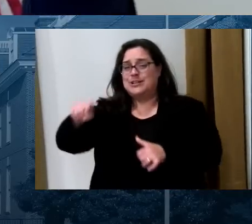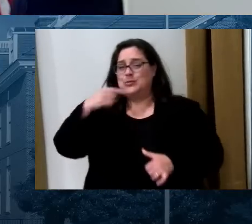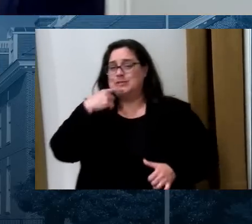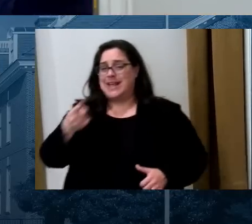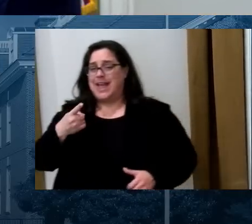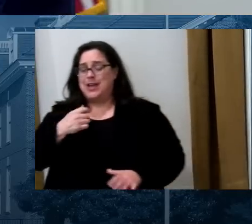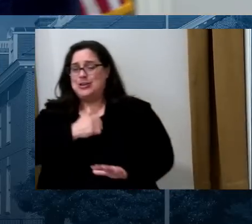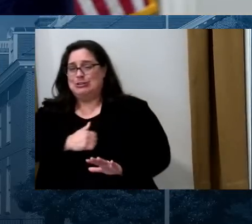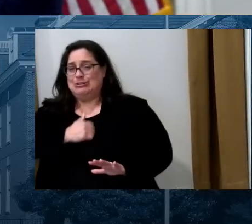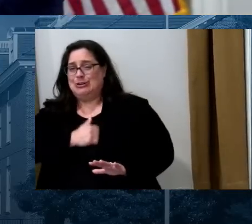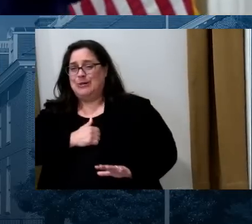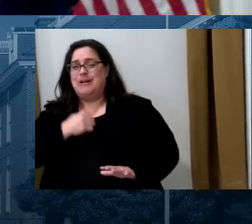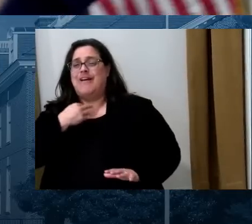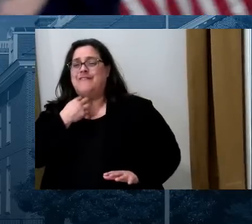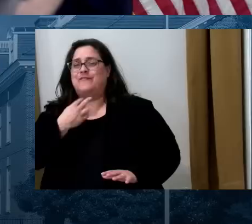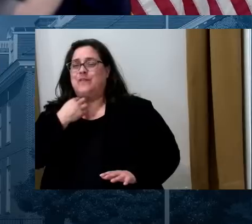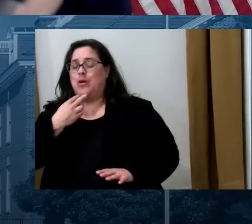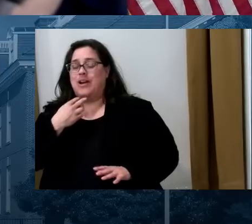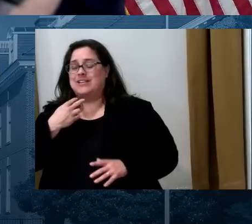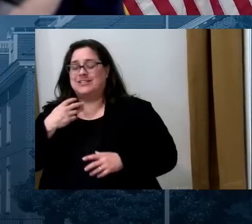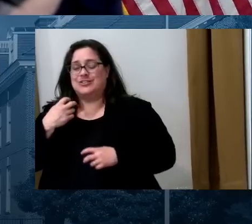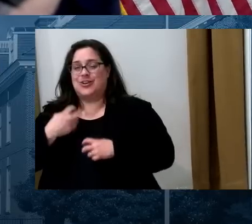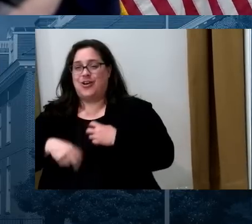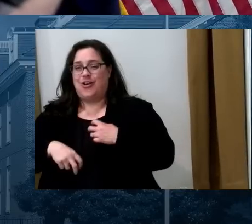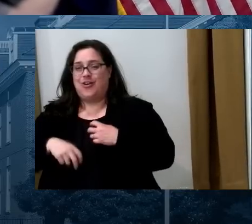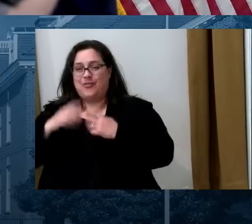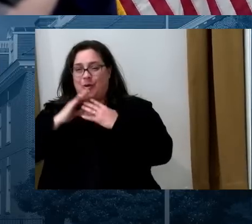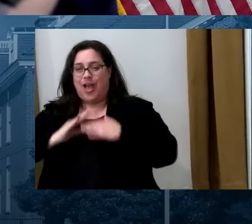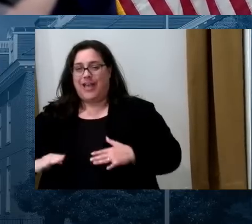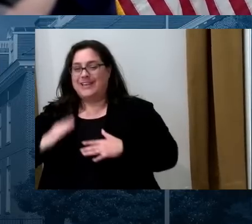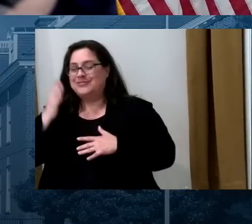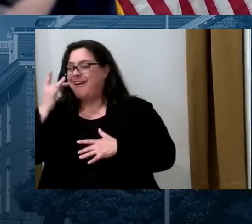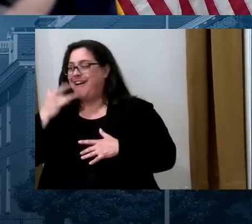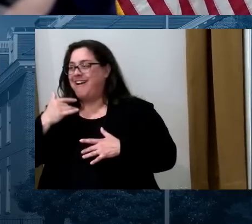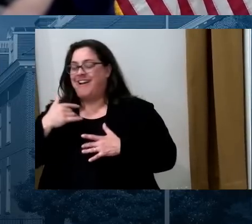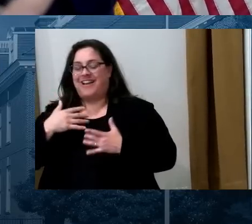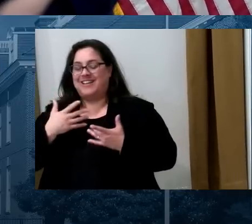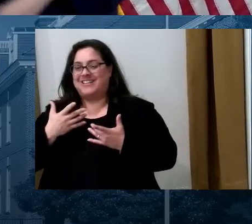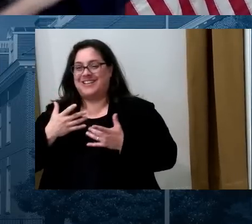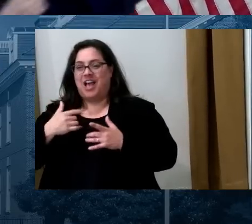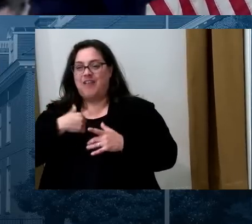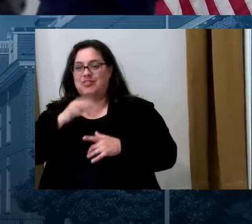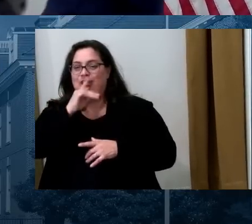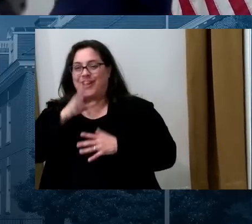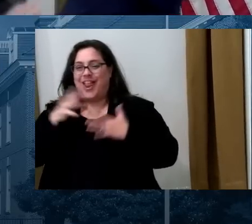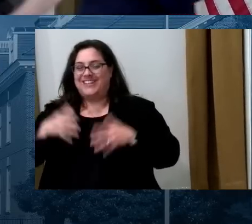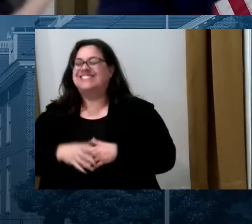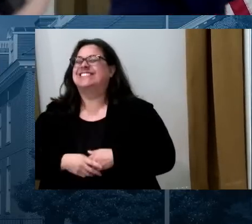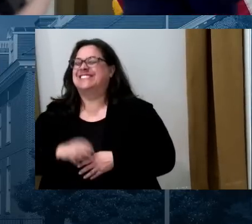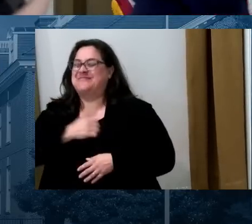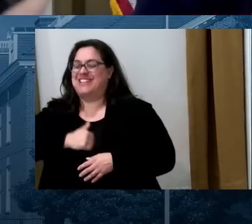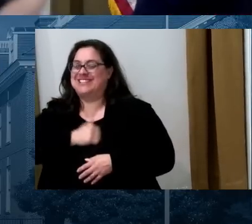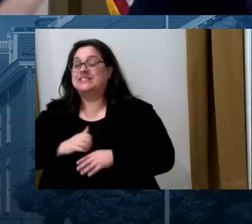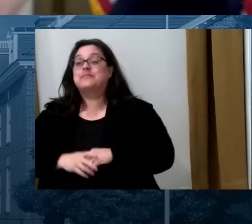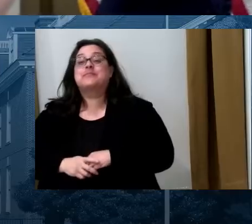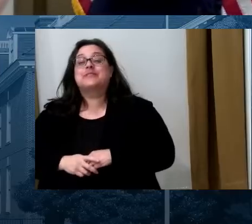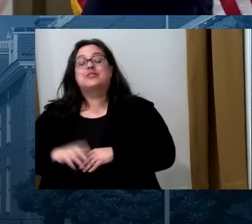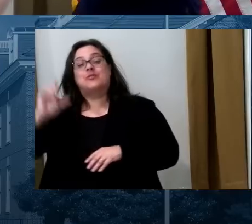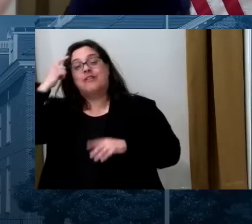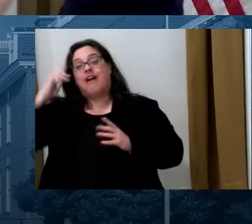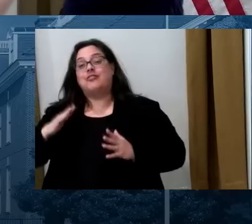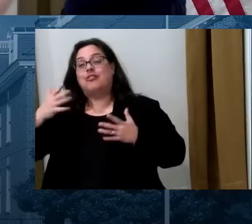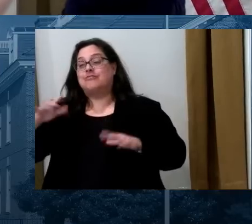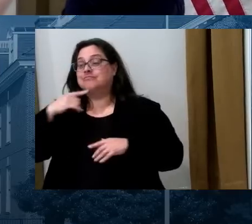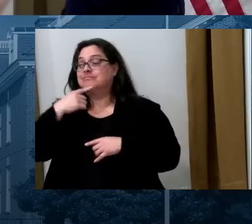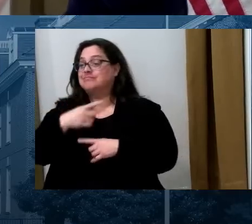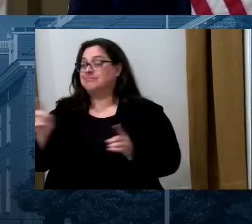lot lately the last couple of days, so I apologize in advance. So as the governor mentioned, I think it's important to, when